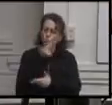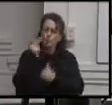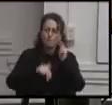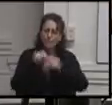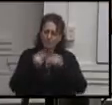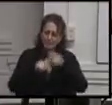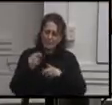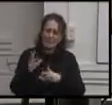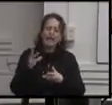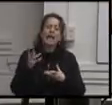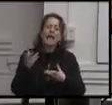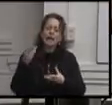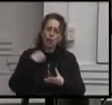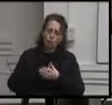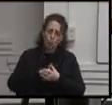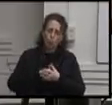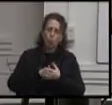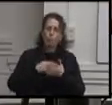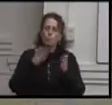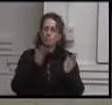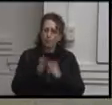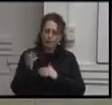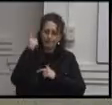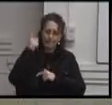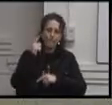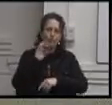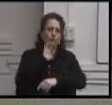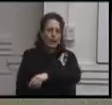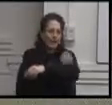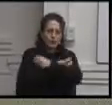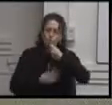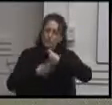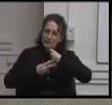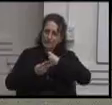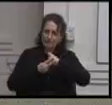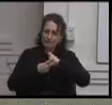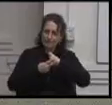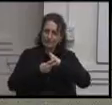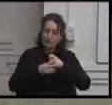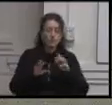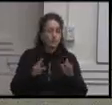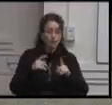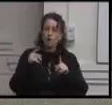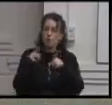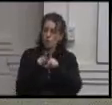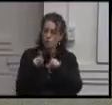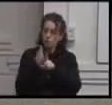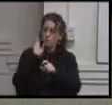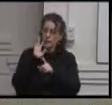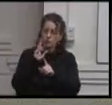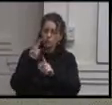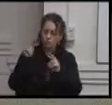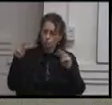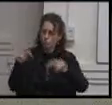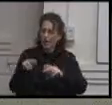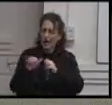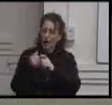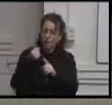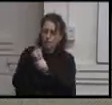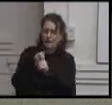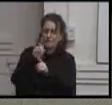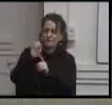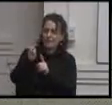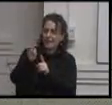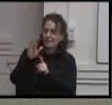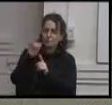what does it cost? And look at it in terms of the impact on the tax rate, like for each of the years that